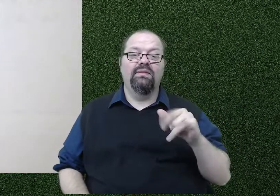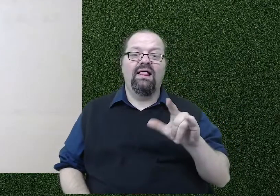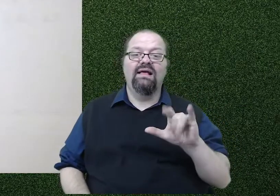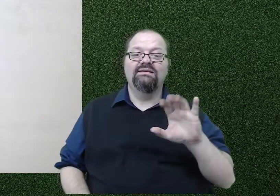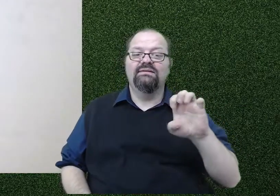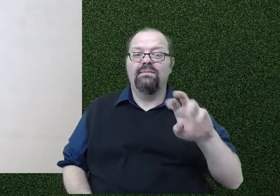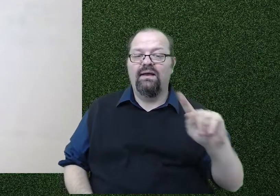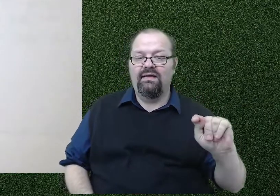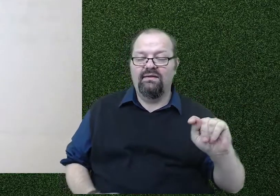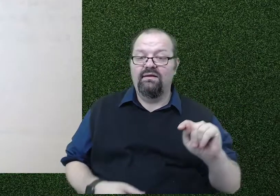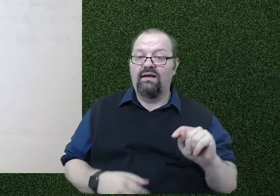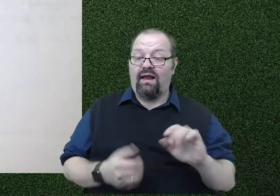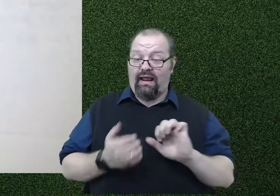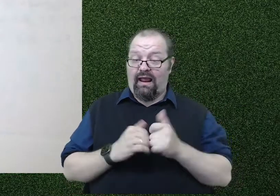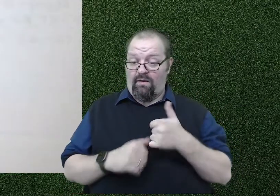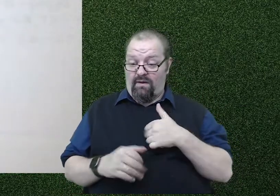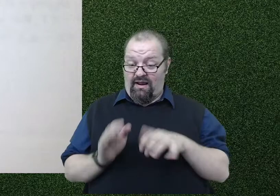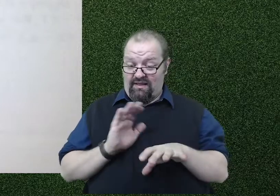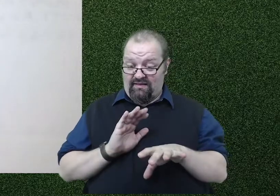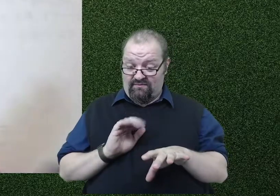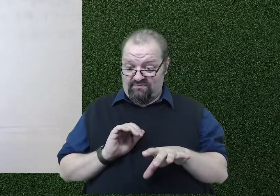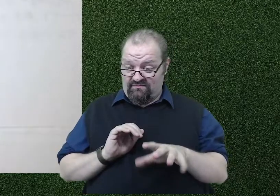way for me to think about it